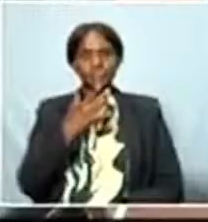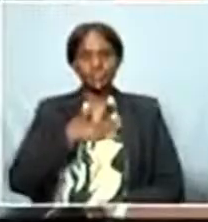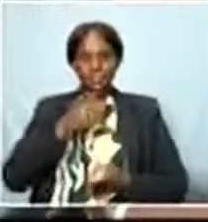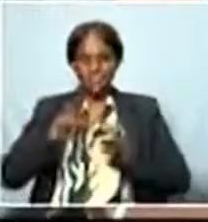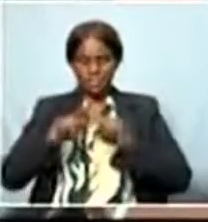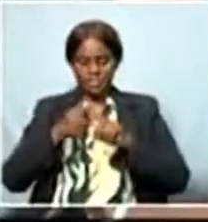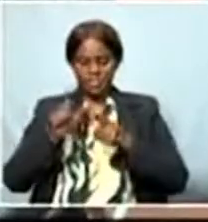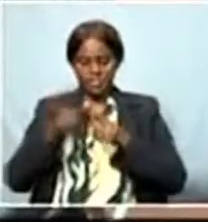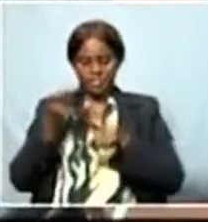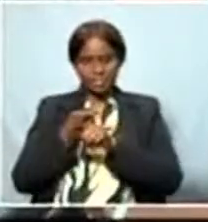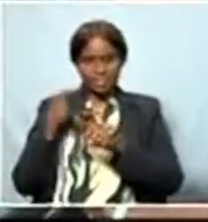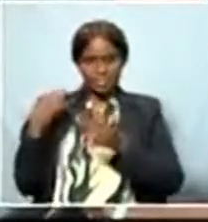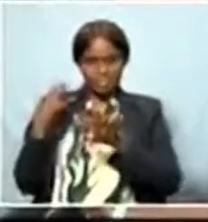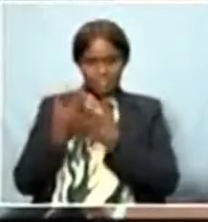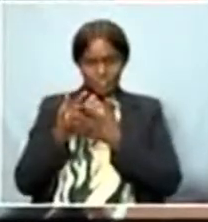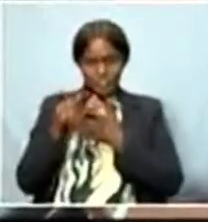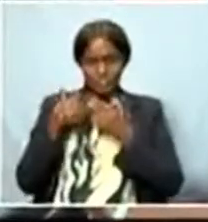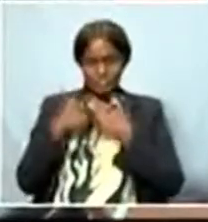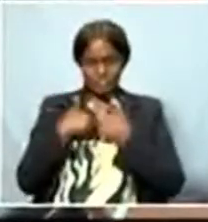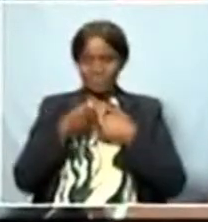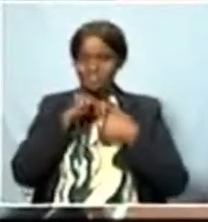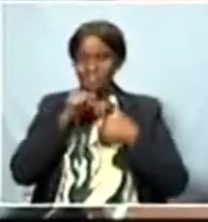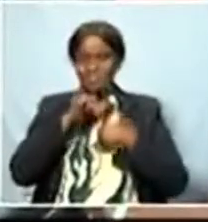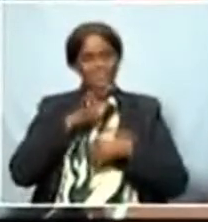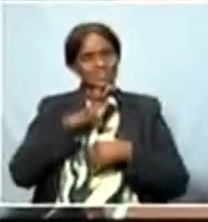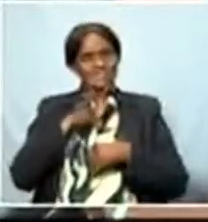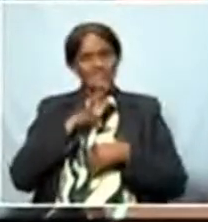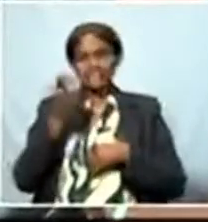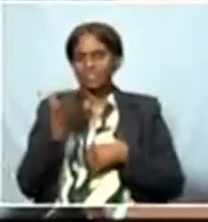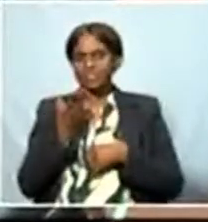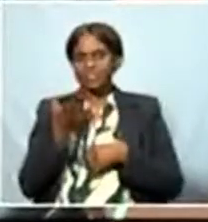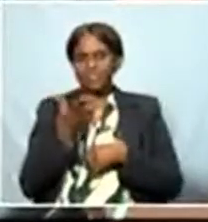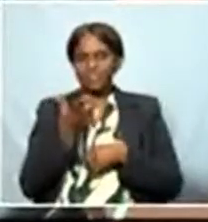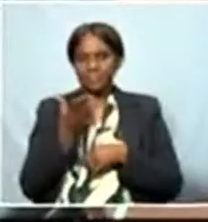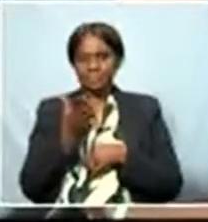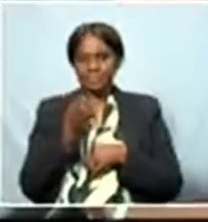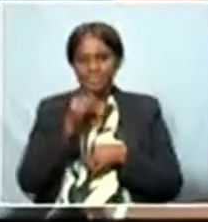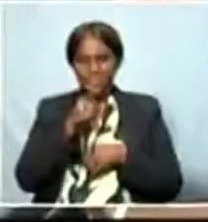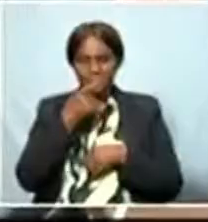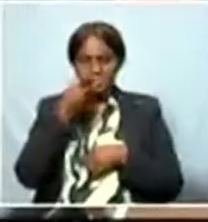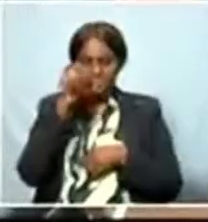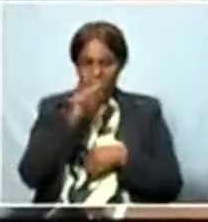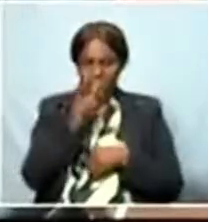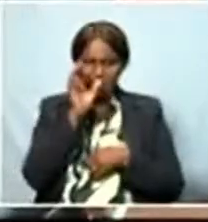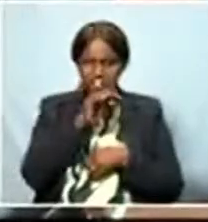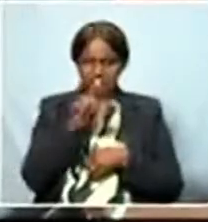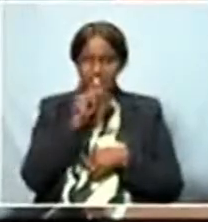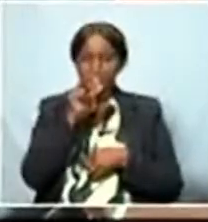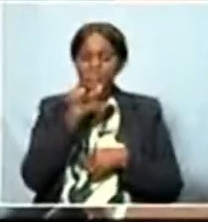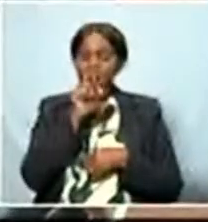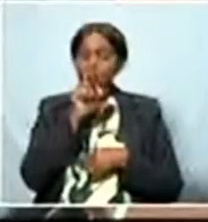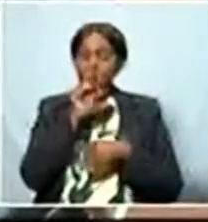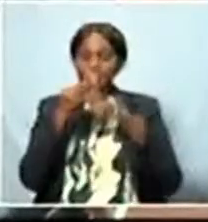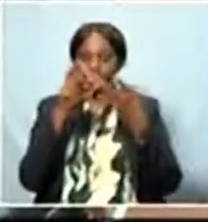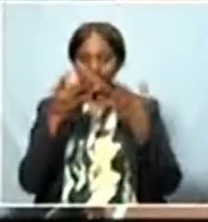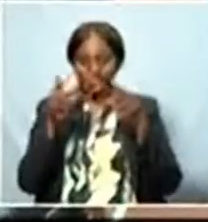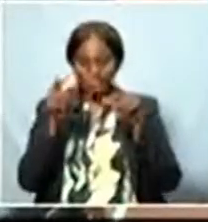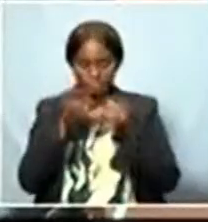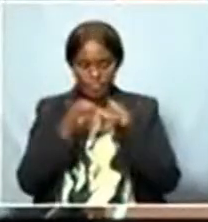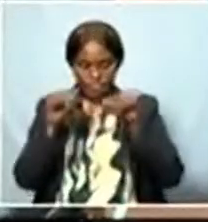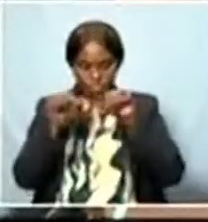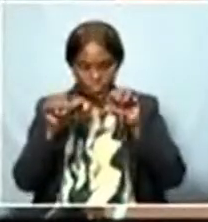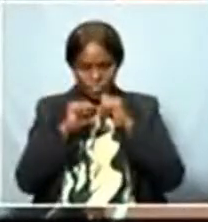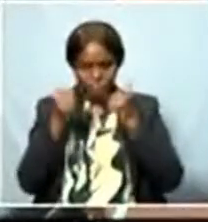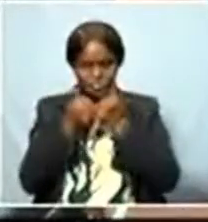is coming from, there had been some discomfort previously, where the instructions were not necessarily given by the